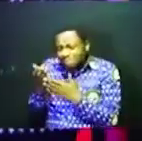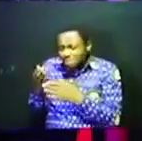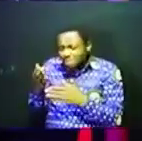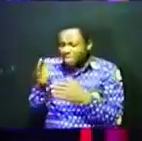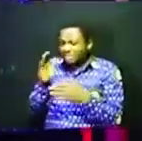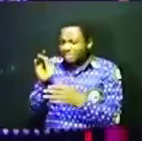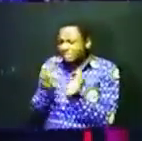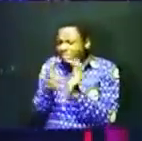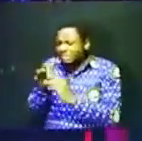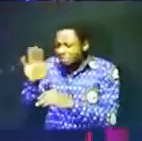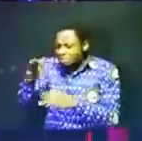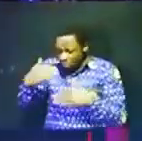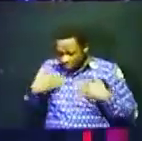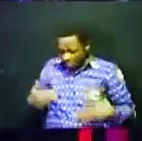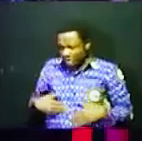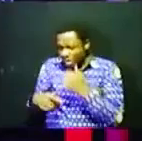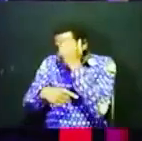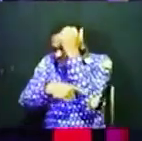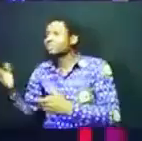How